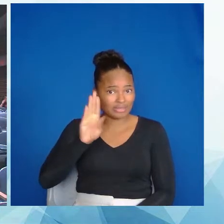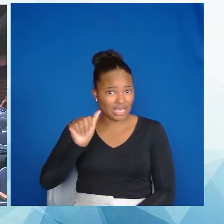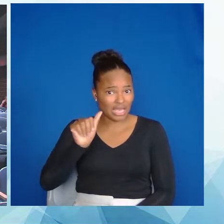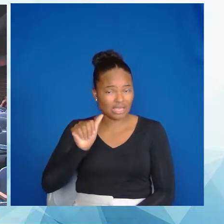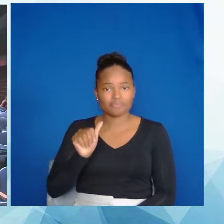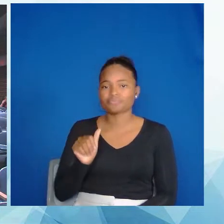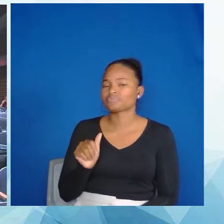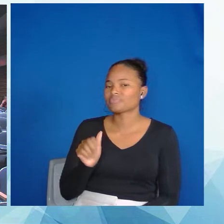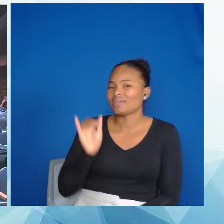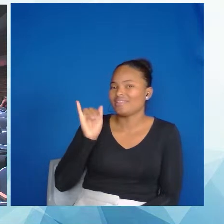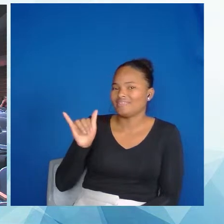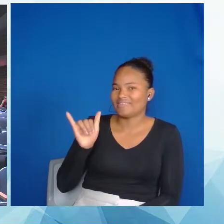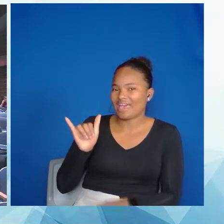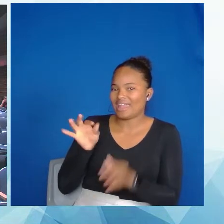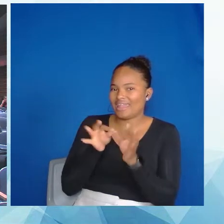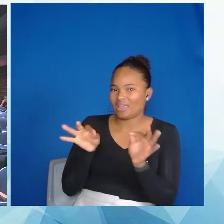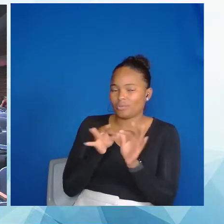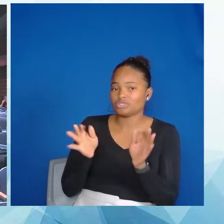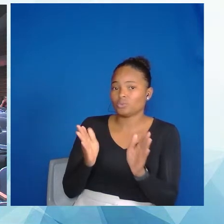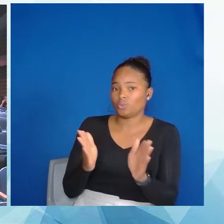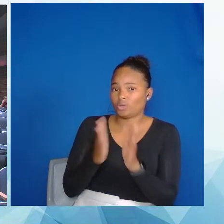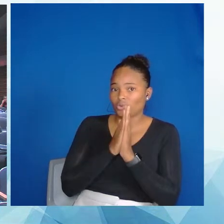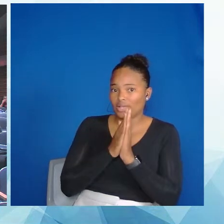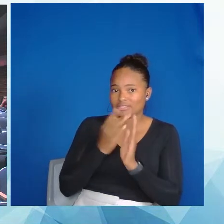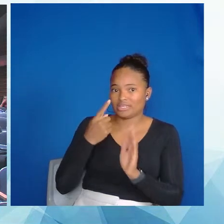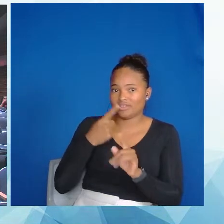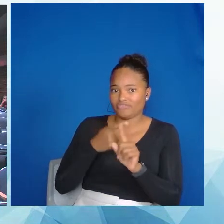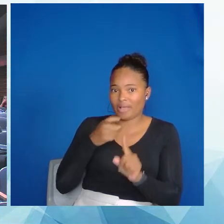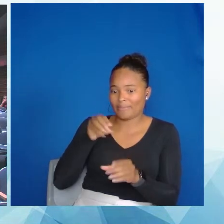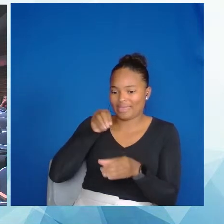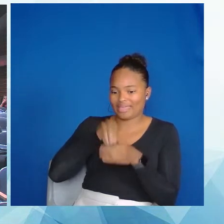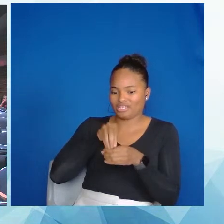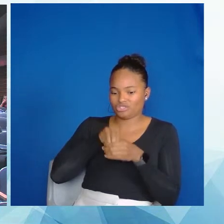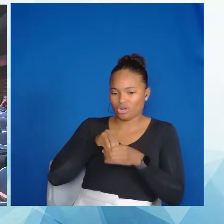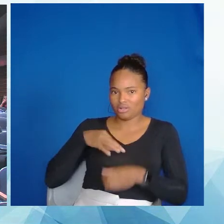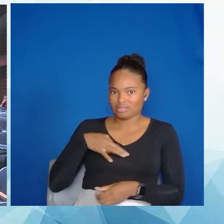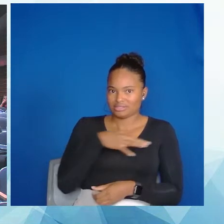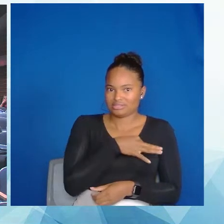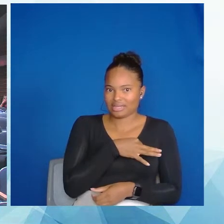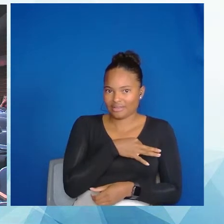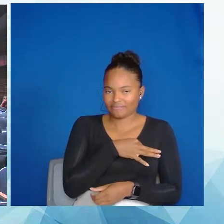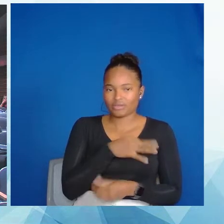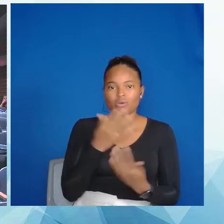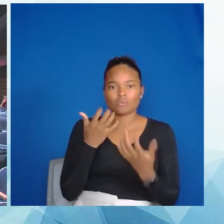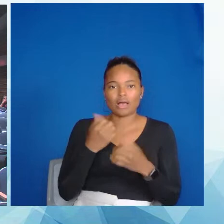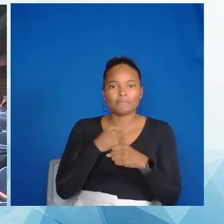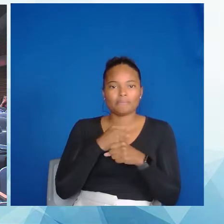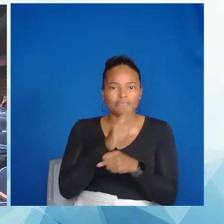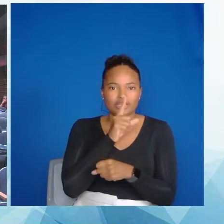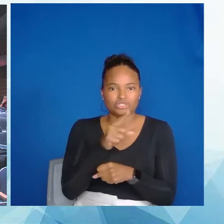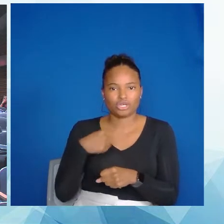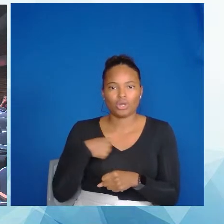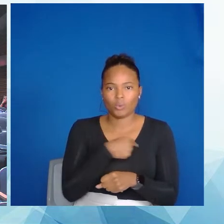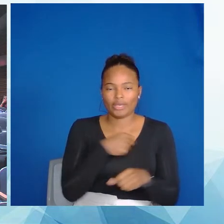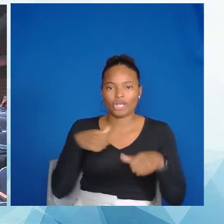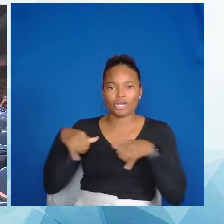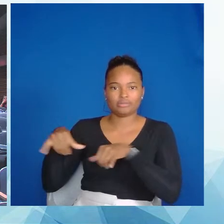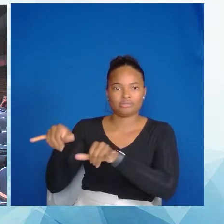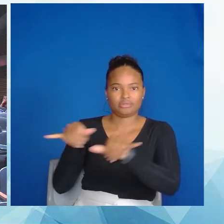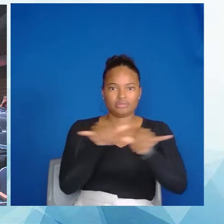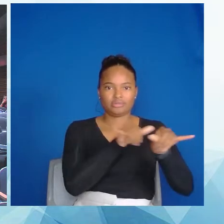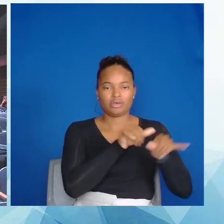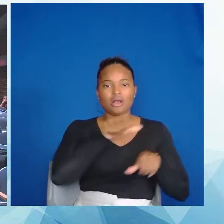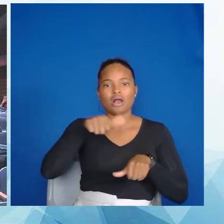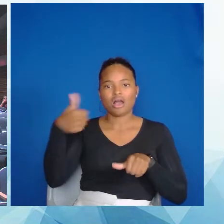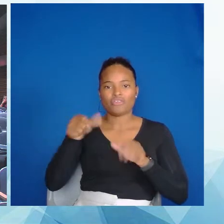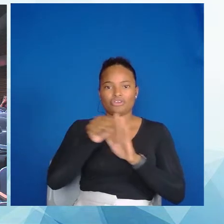was actually requested language from internal staff to make sure that we are being consistent with other state agencies.